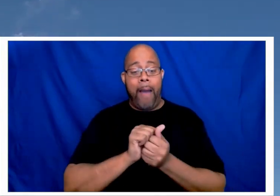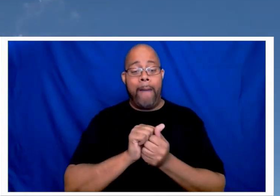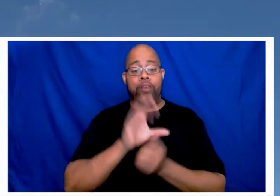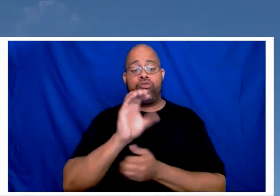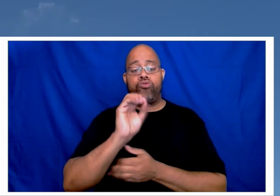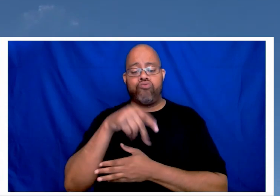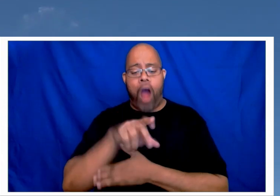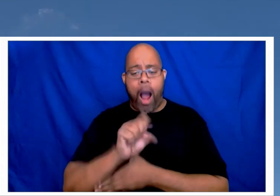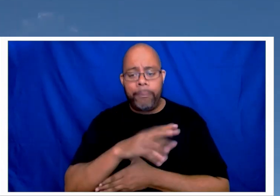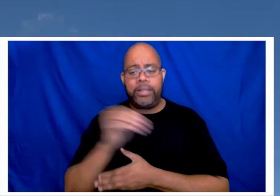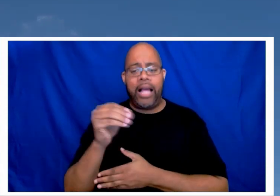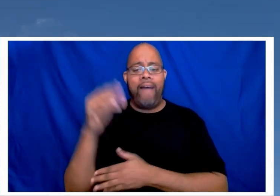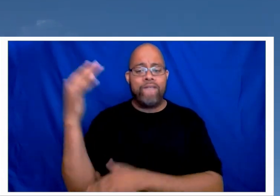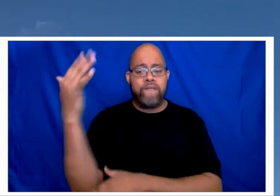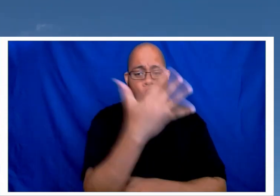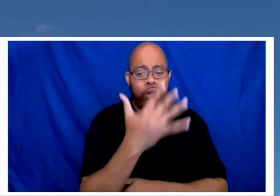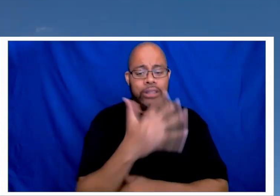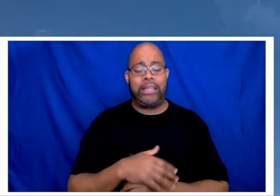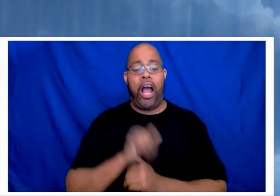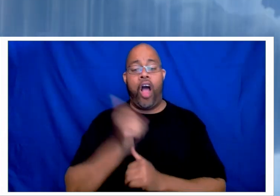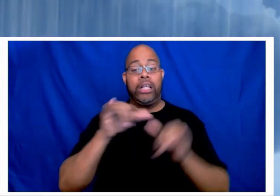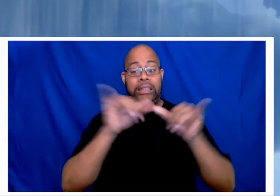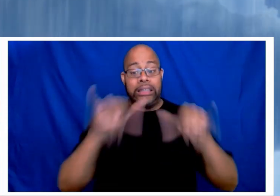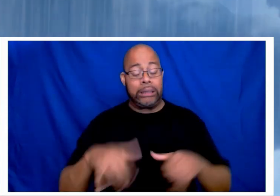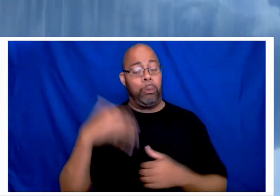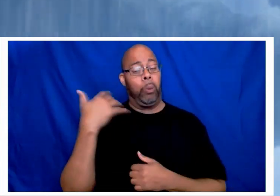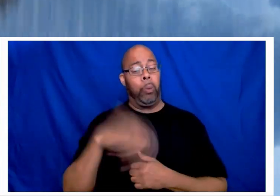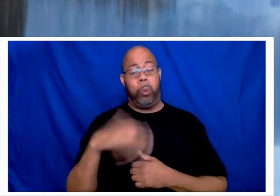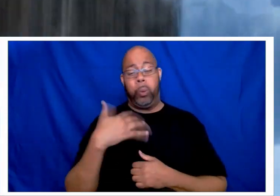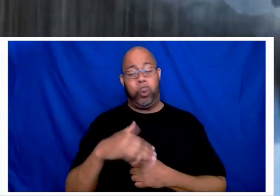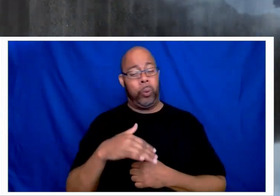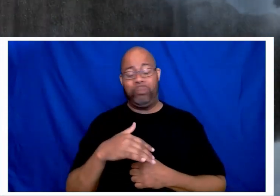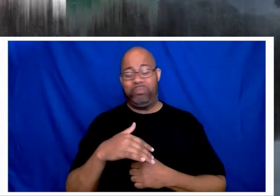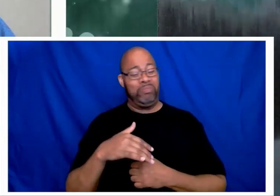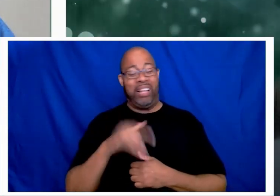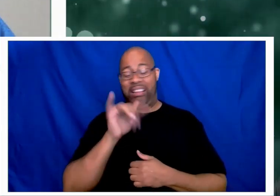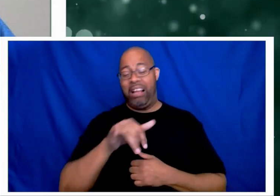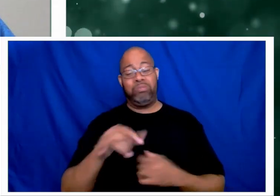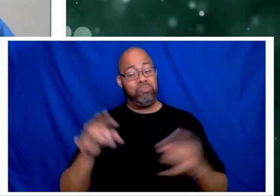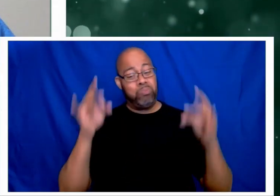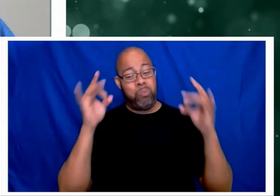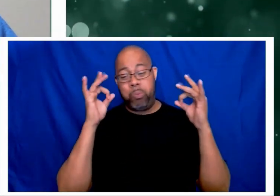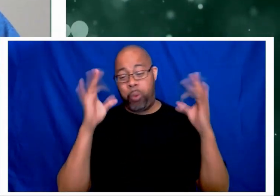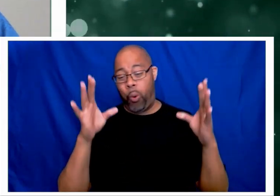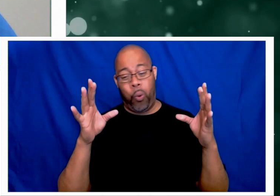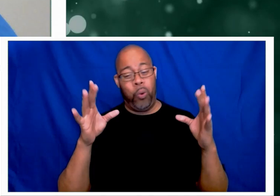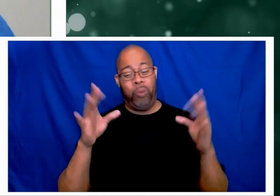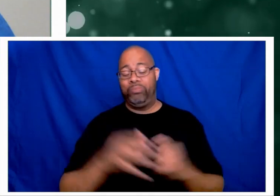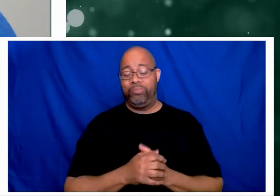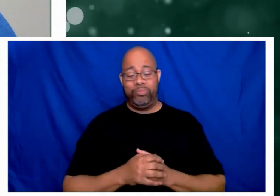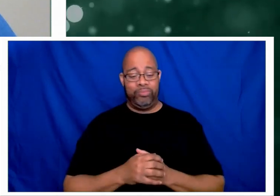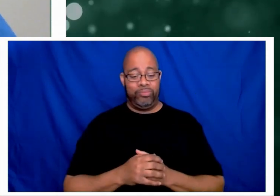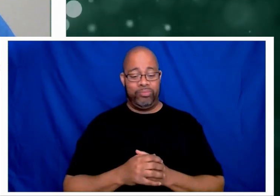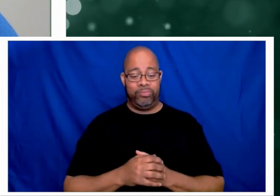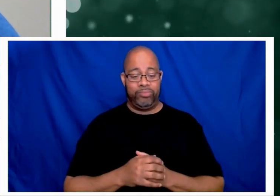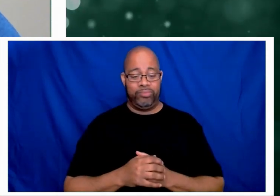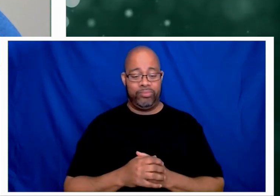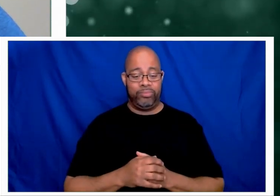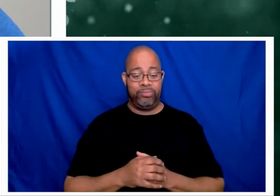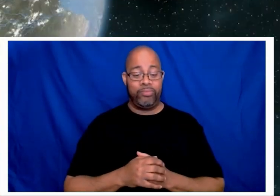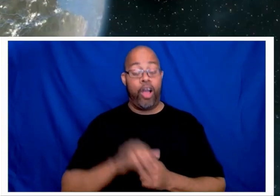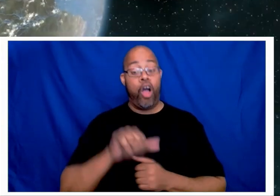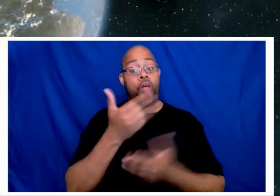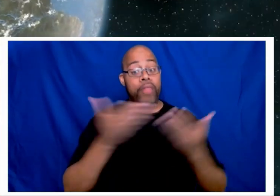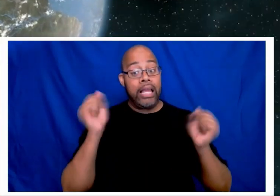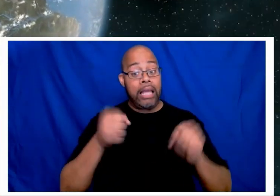ecosystems. Yikes. I don't know about you guys, but I'm not really dying to go dancing in acid rain these days. Another thing it can impact is